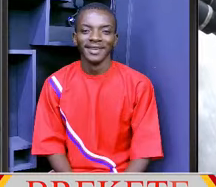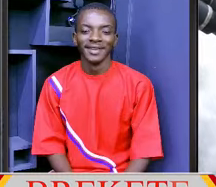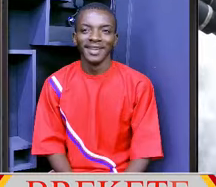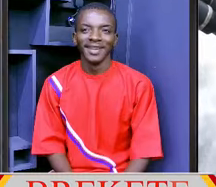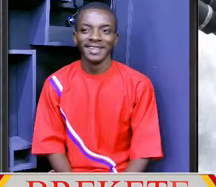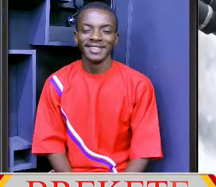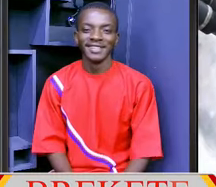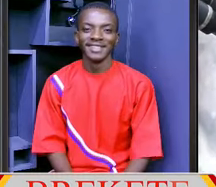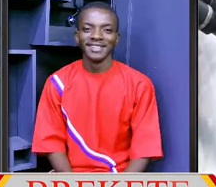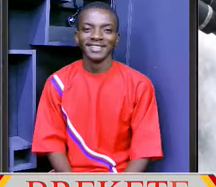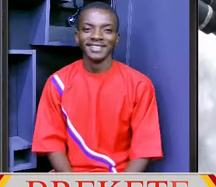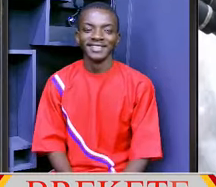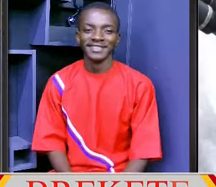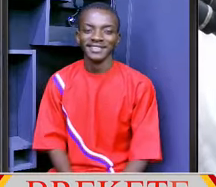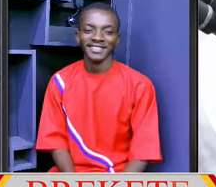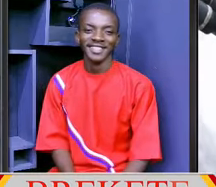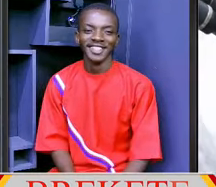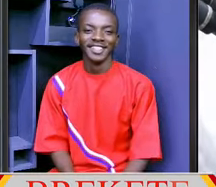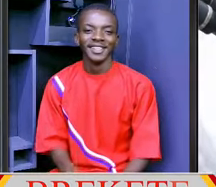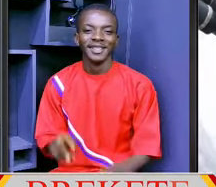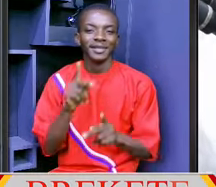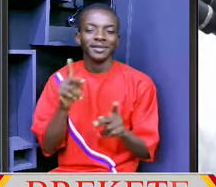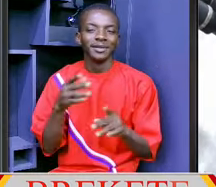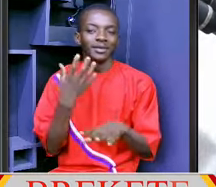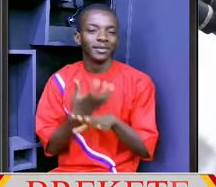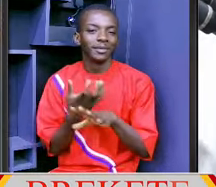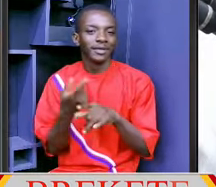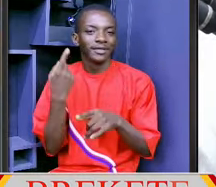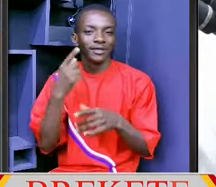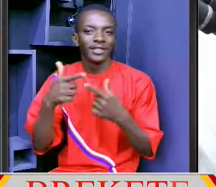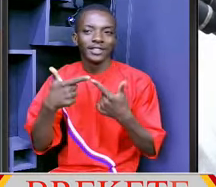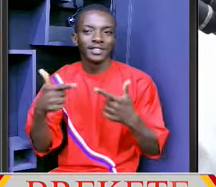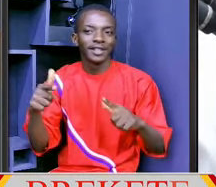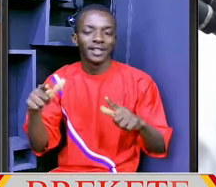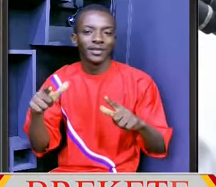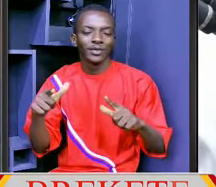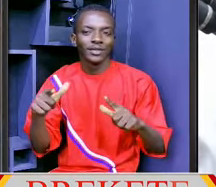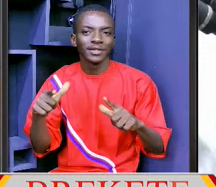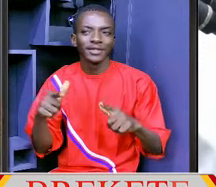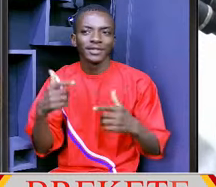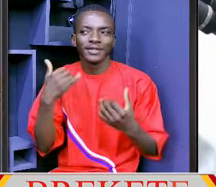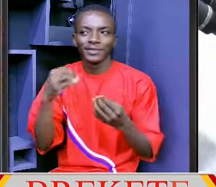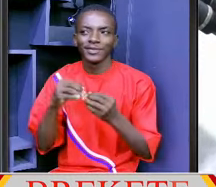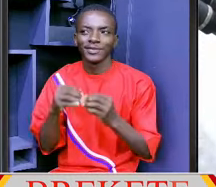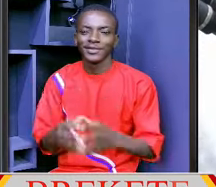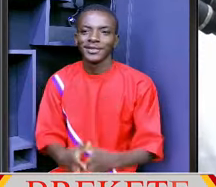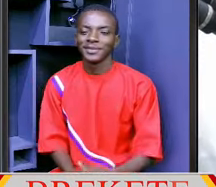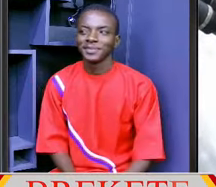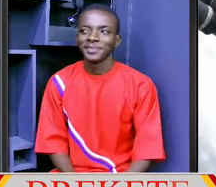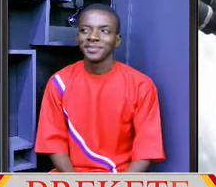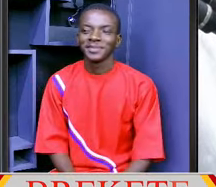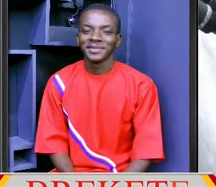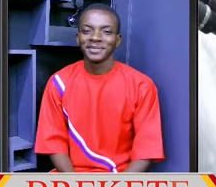Kai Unagosku. People they beg for this sign language lady's number.